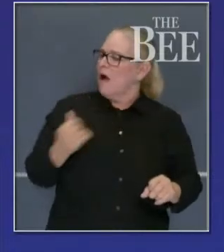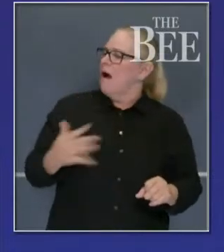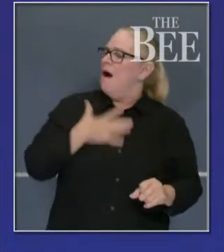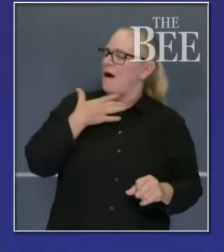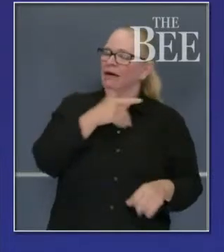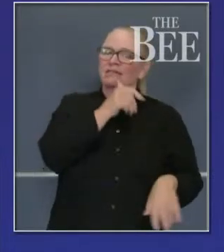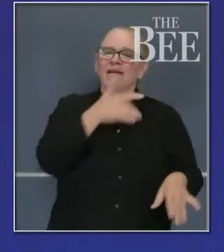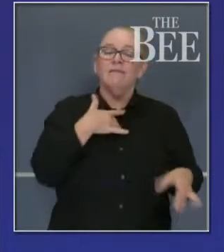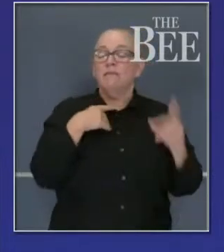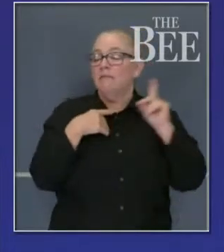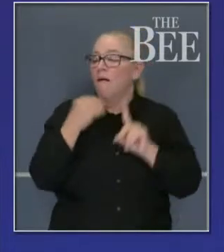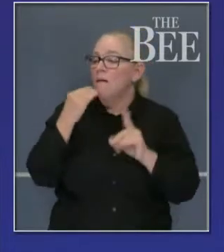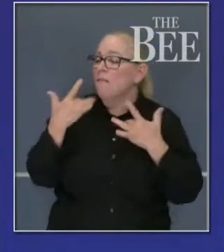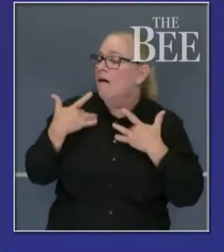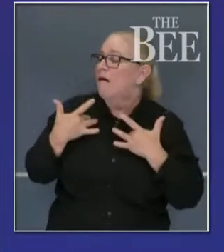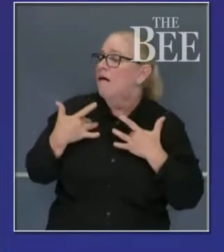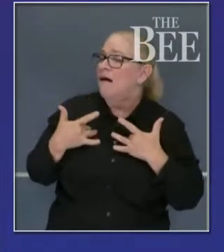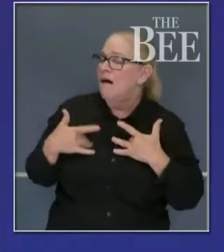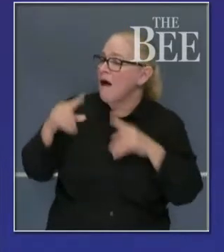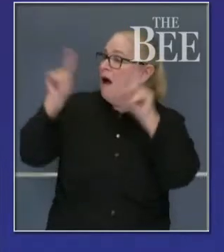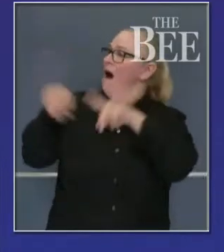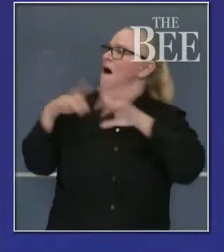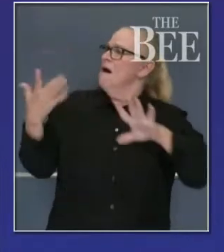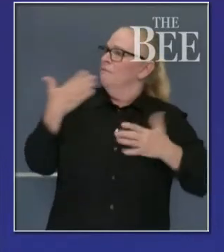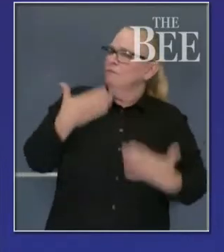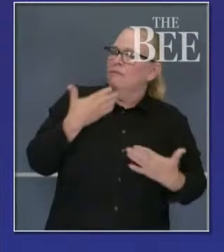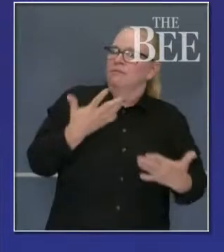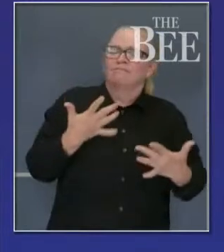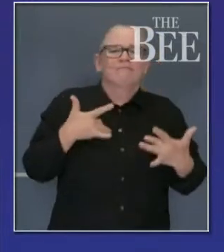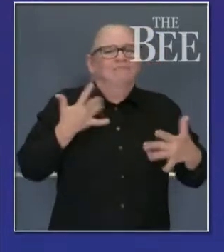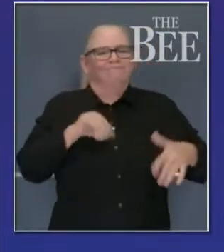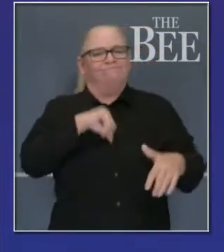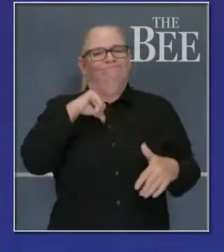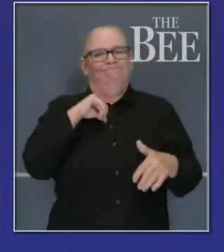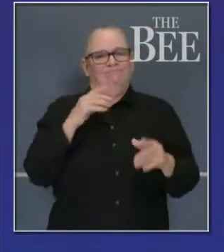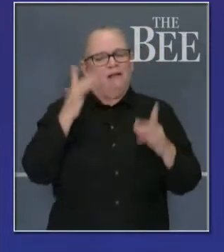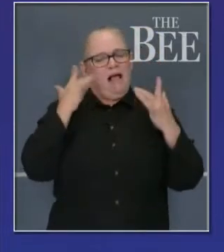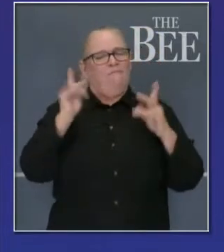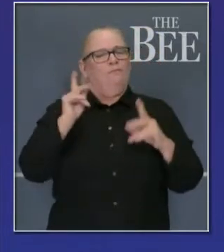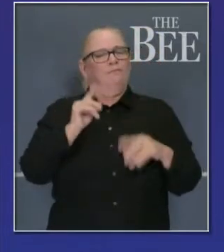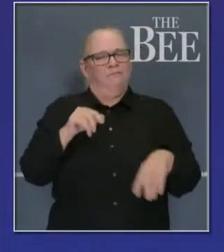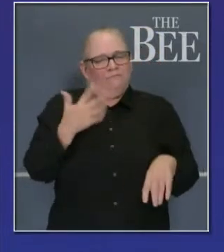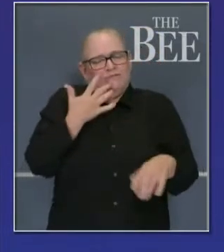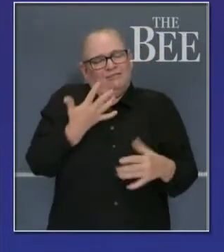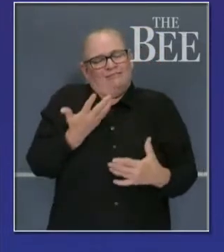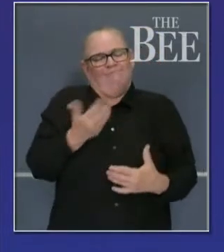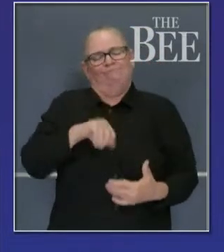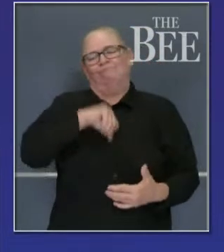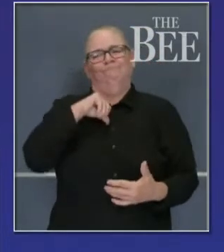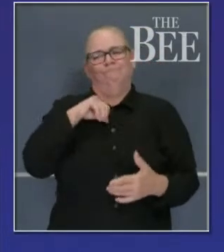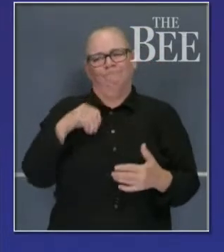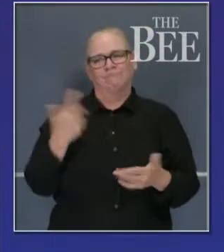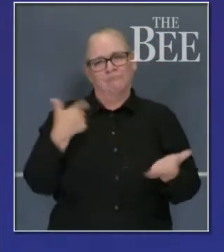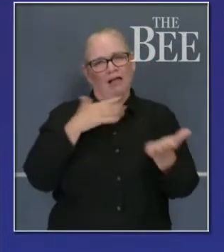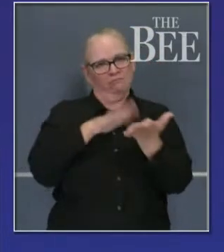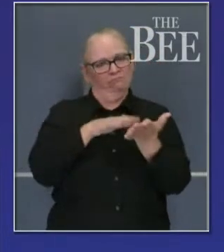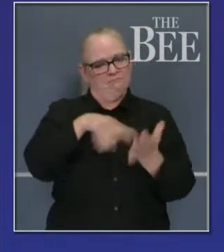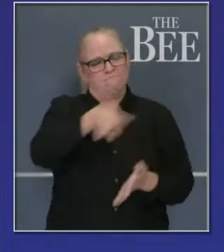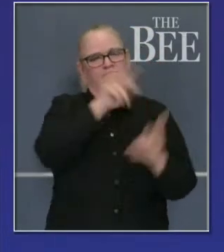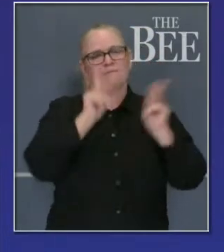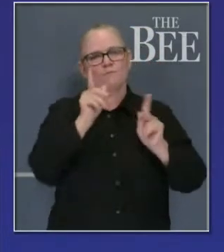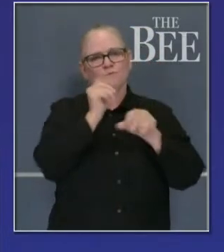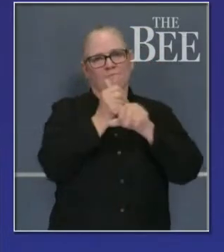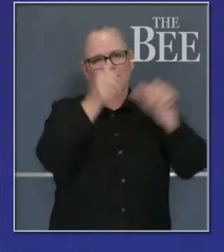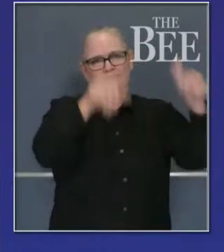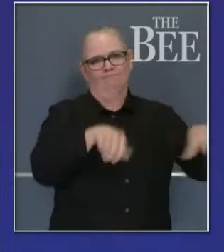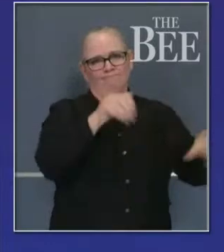pride as governor to see that. And so it's just a point of personal privilege. I just want to acknowledge that and thank members of the public for